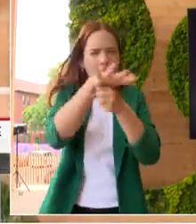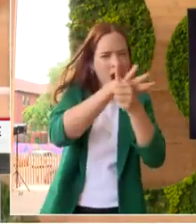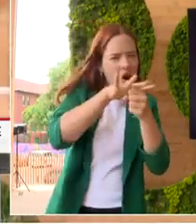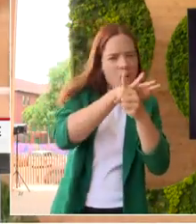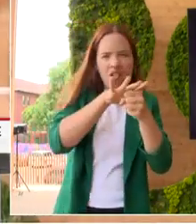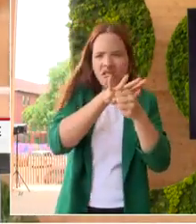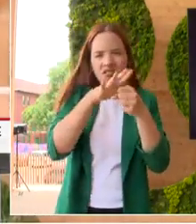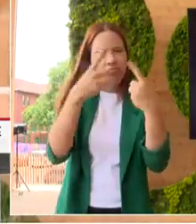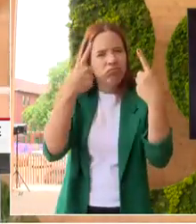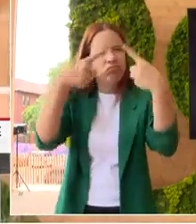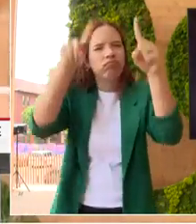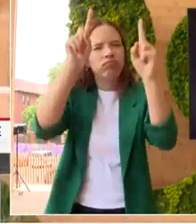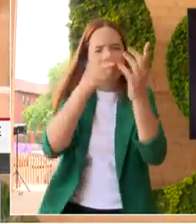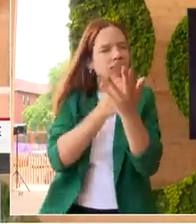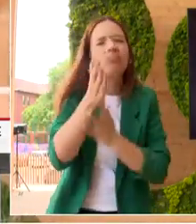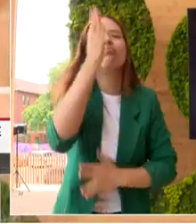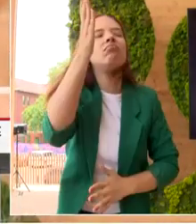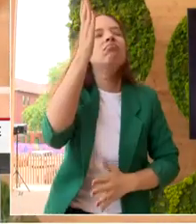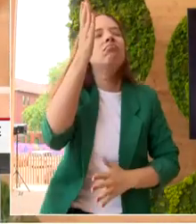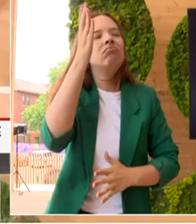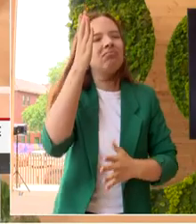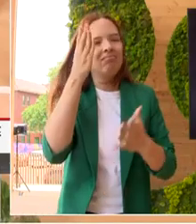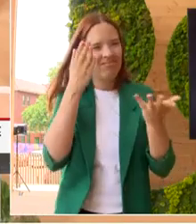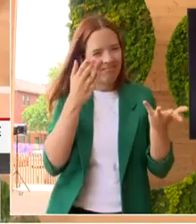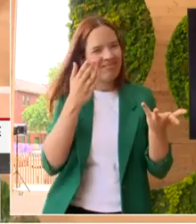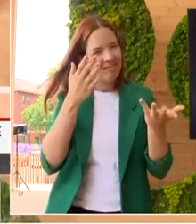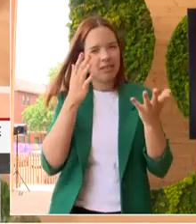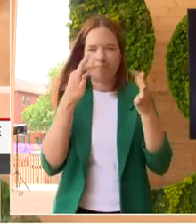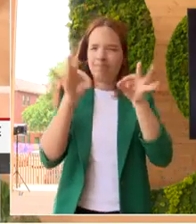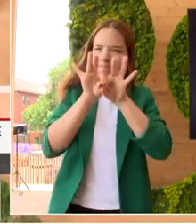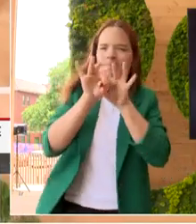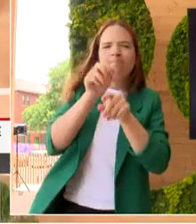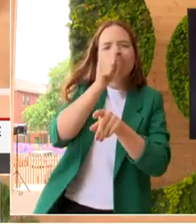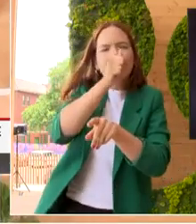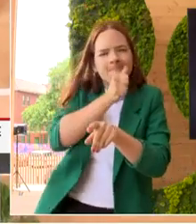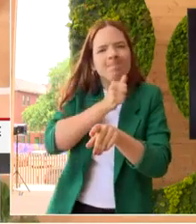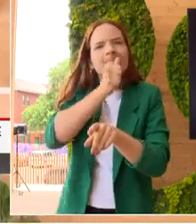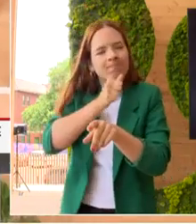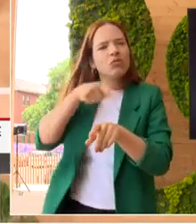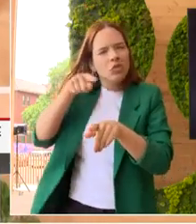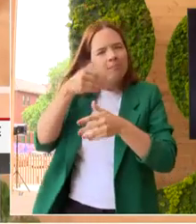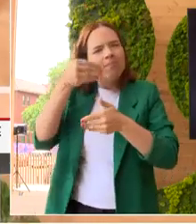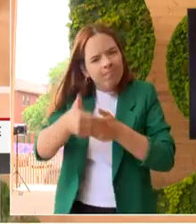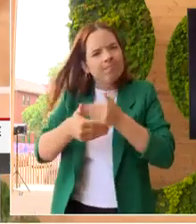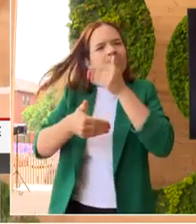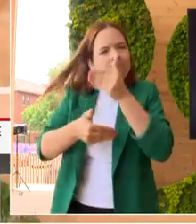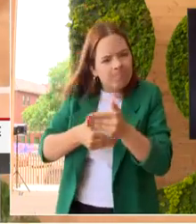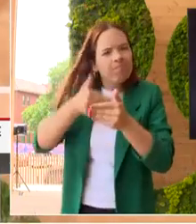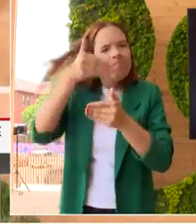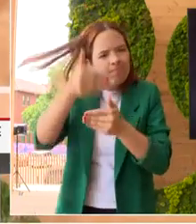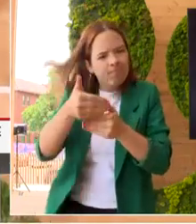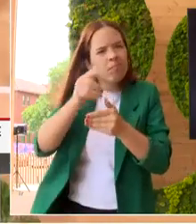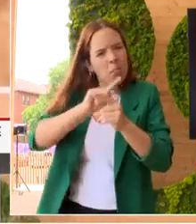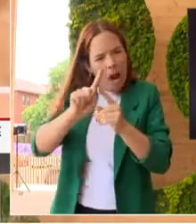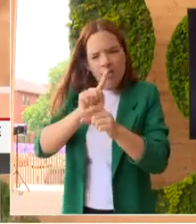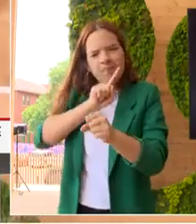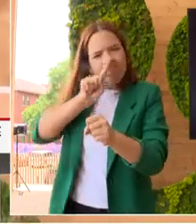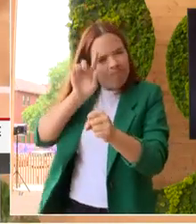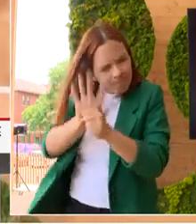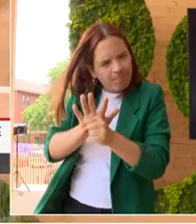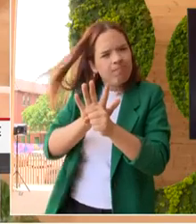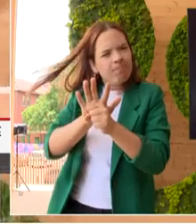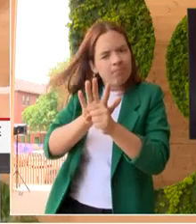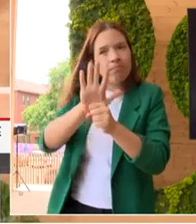sometimes they test your patience every now and then. But we are committed to honoring Mayor Bowser's commitment that she made